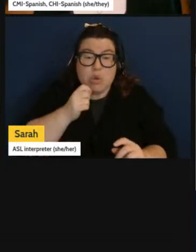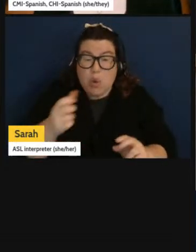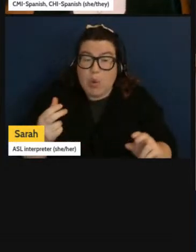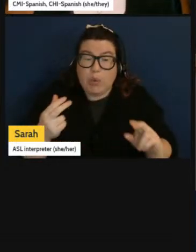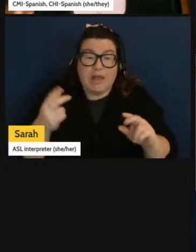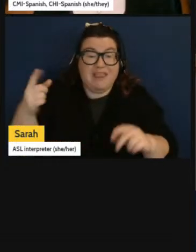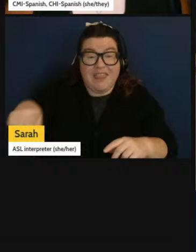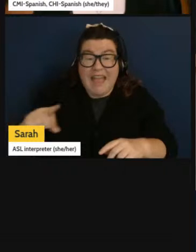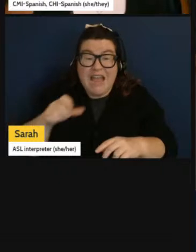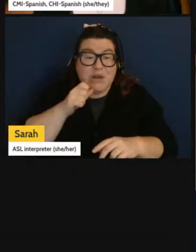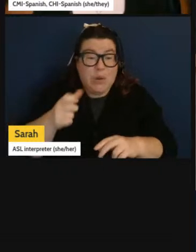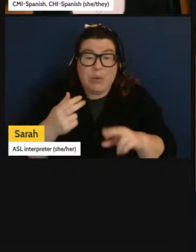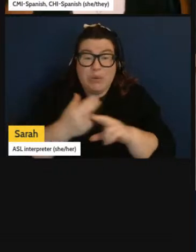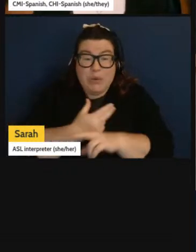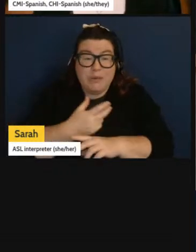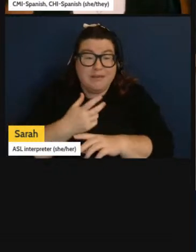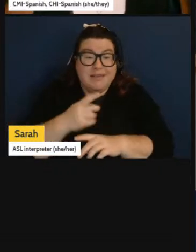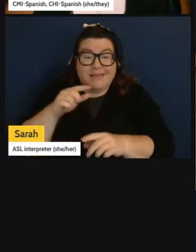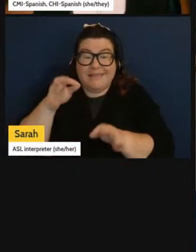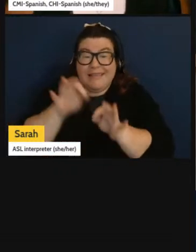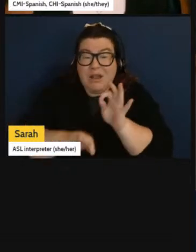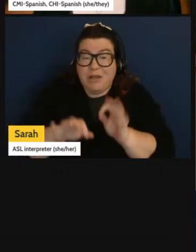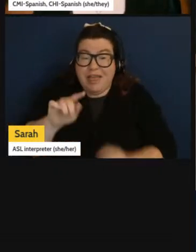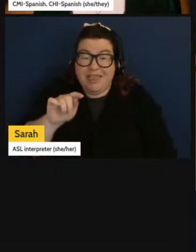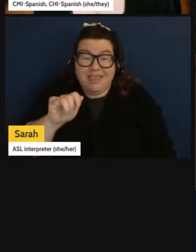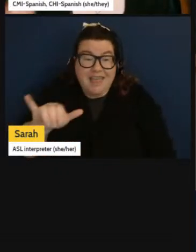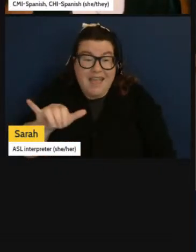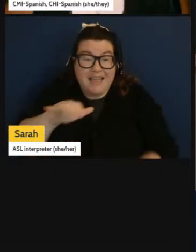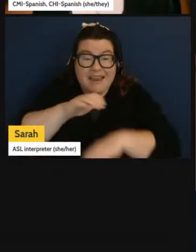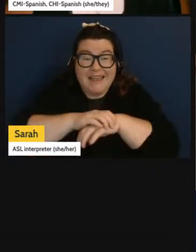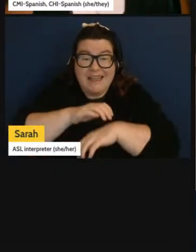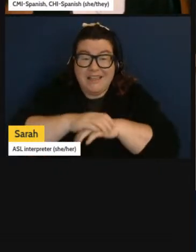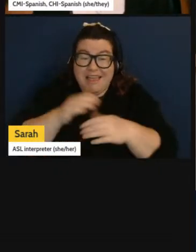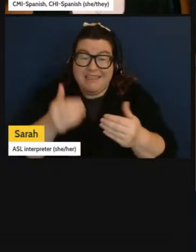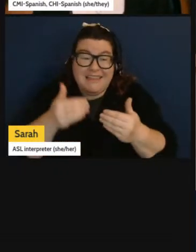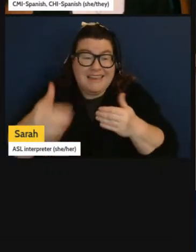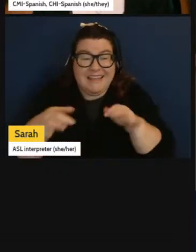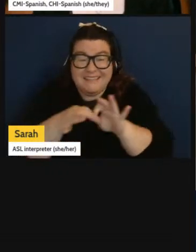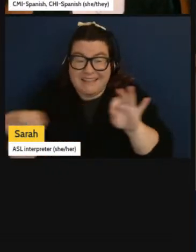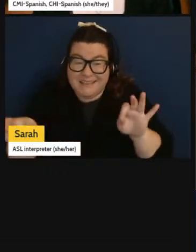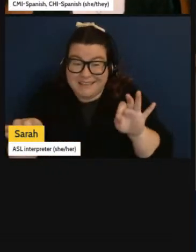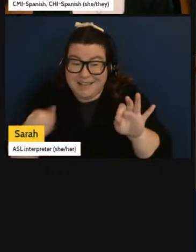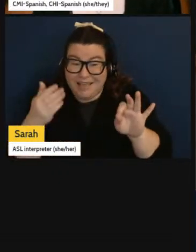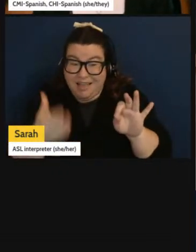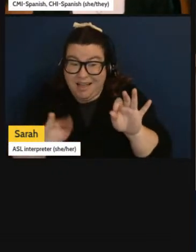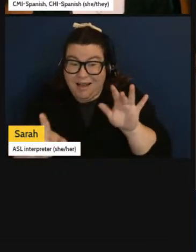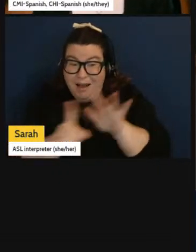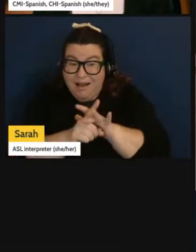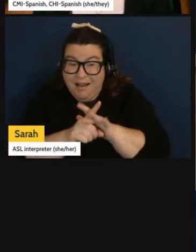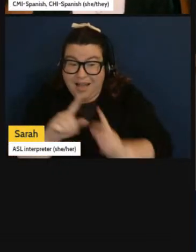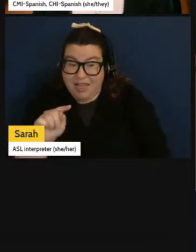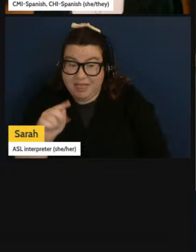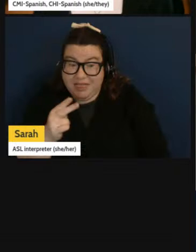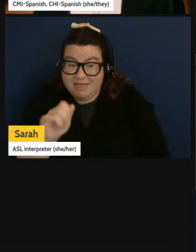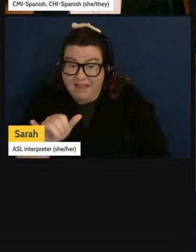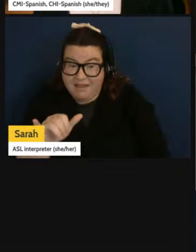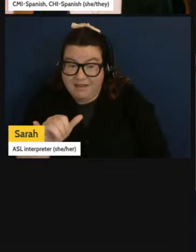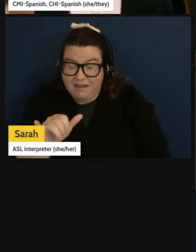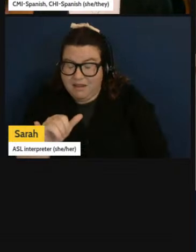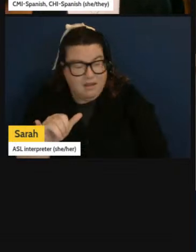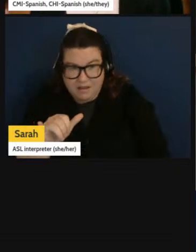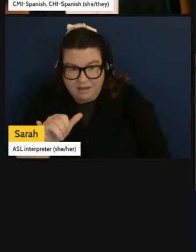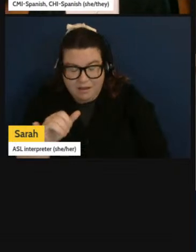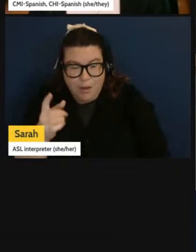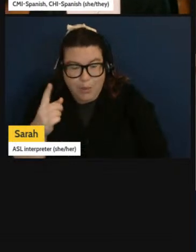use the singular they in English, and then in the next sentence, they use the singular they. Okay, we all use